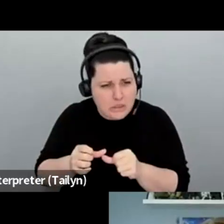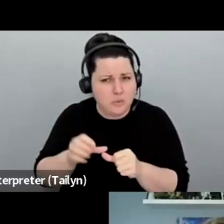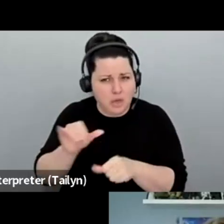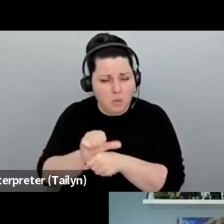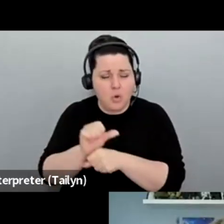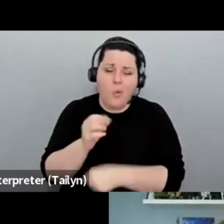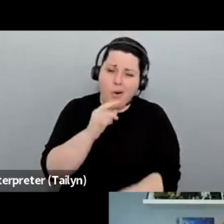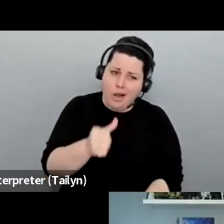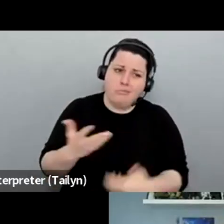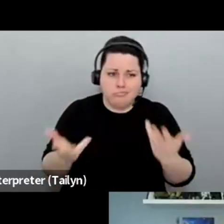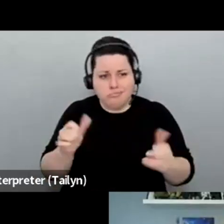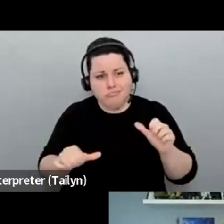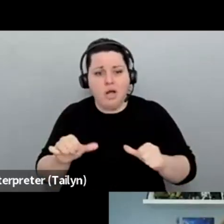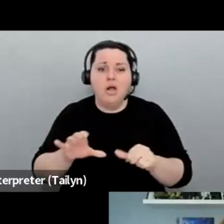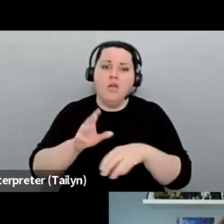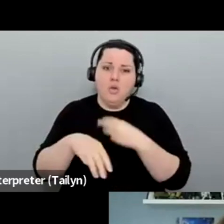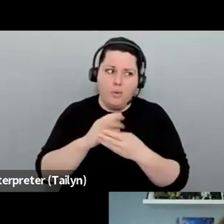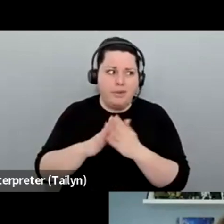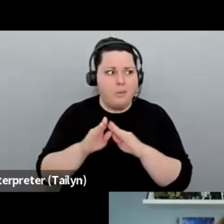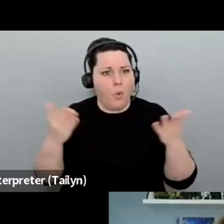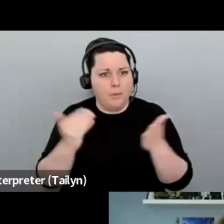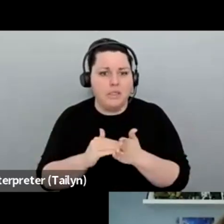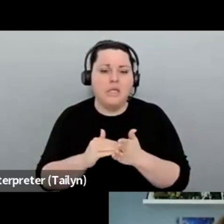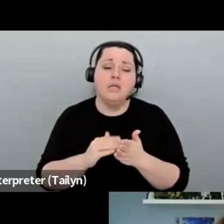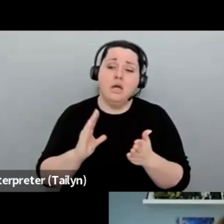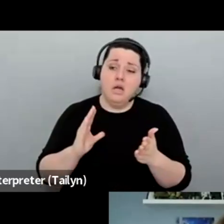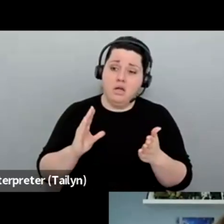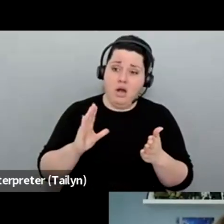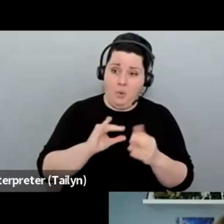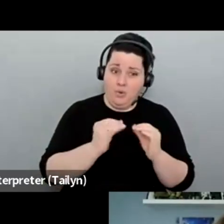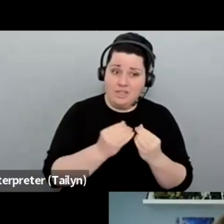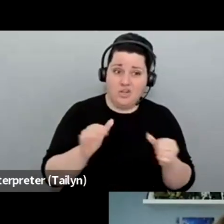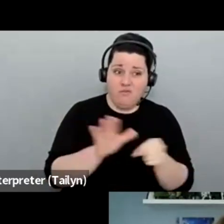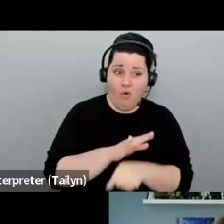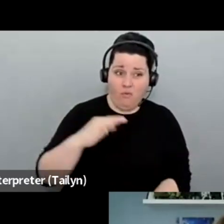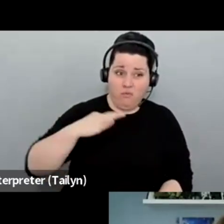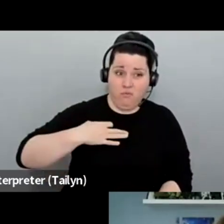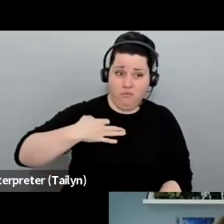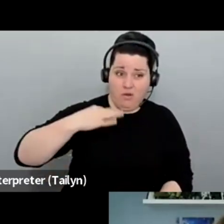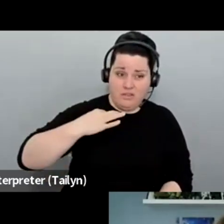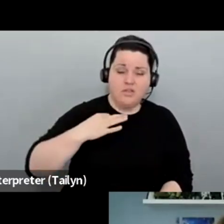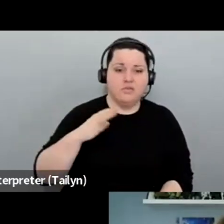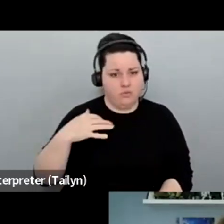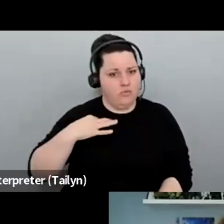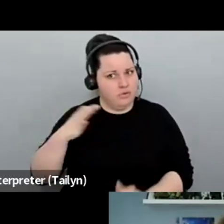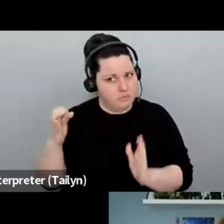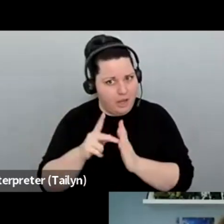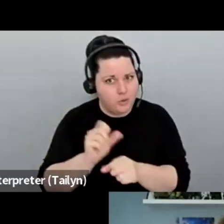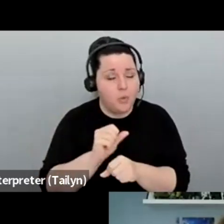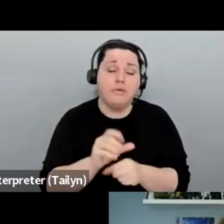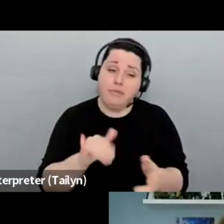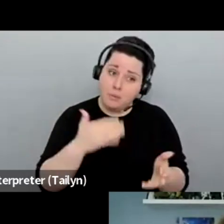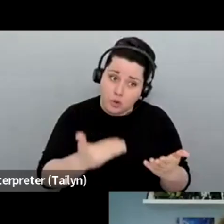work or not? As the world was opening back up, our all volunteer organization started to have its volunteers go back to work, thank